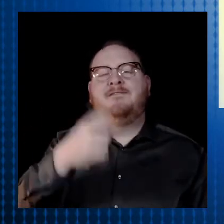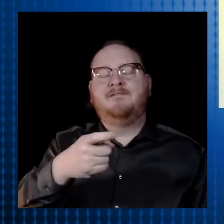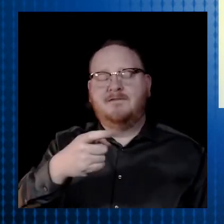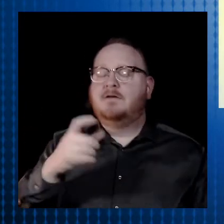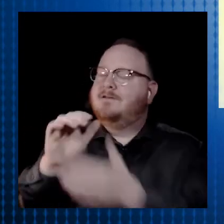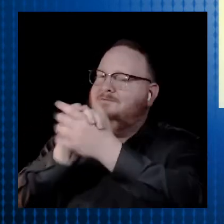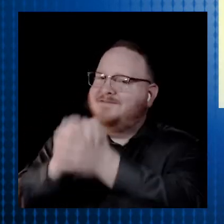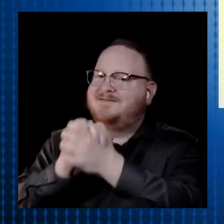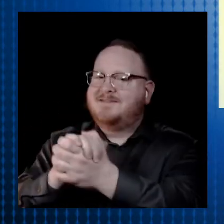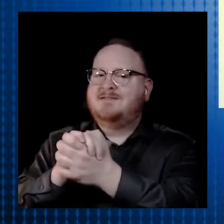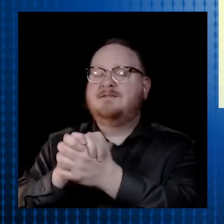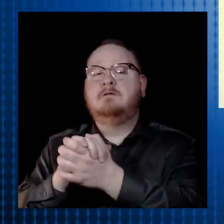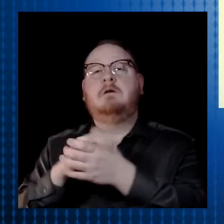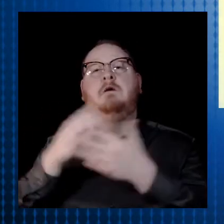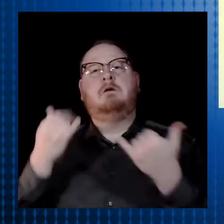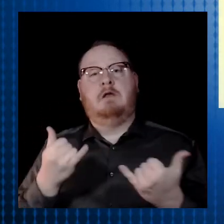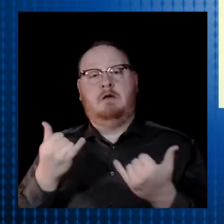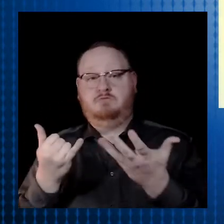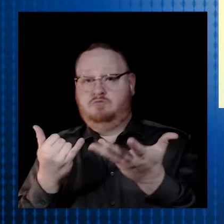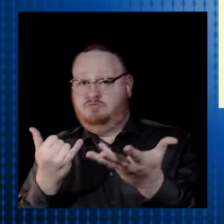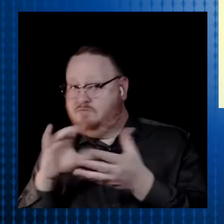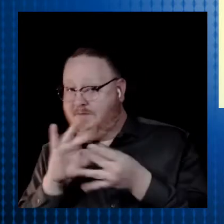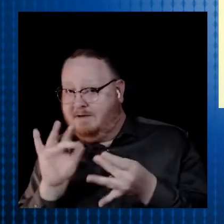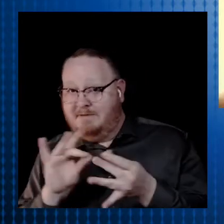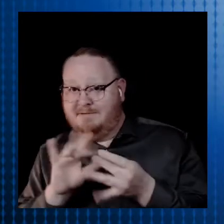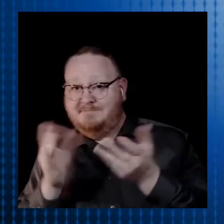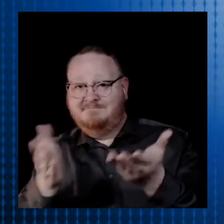going to ask if you would like to make any comments at this time.